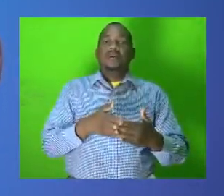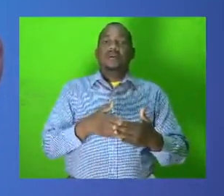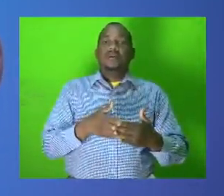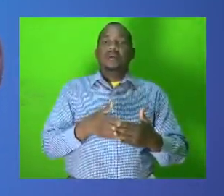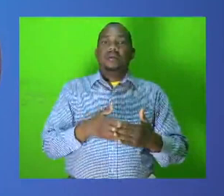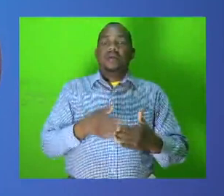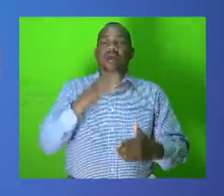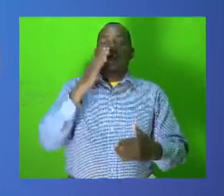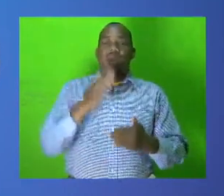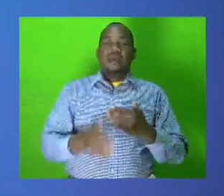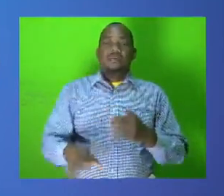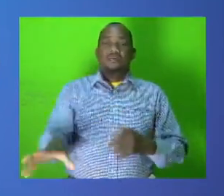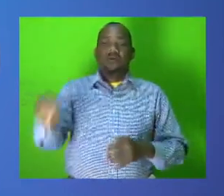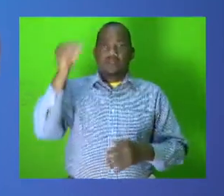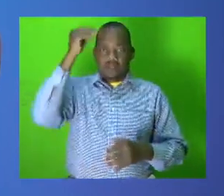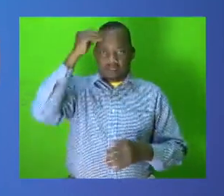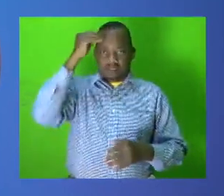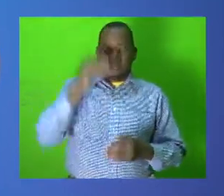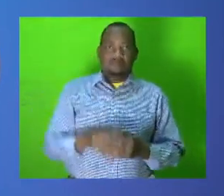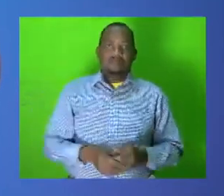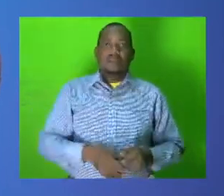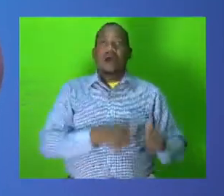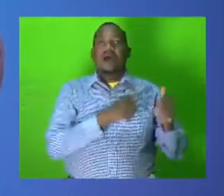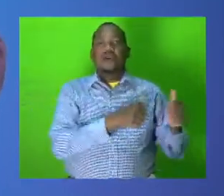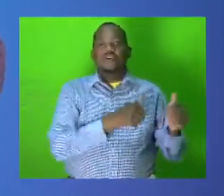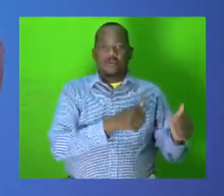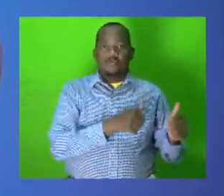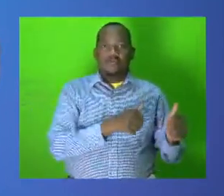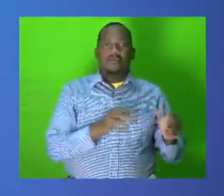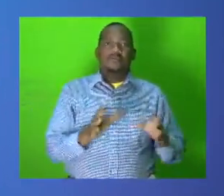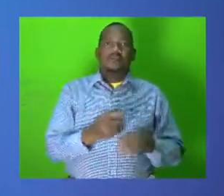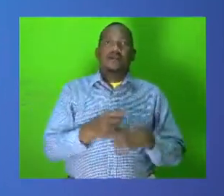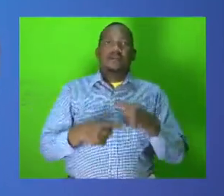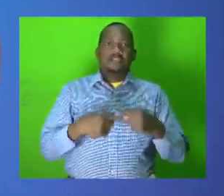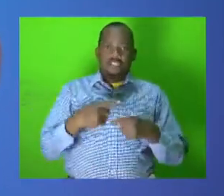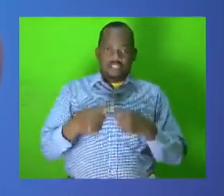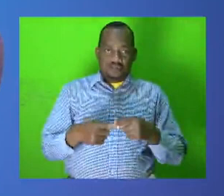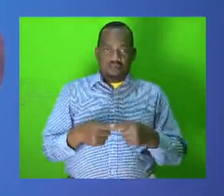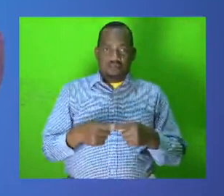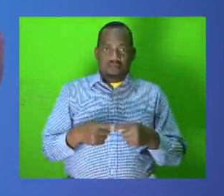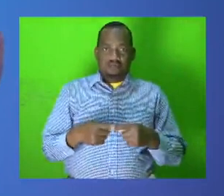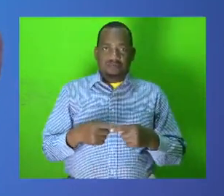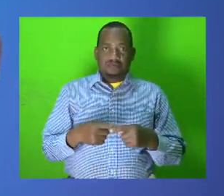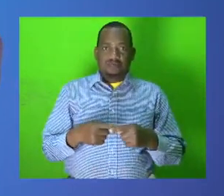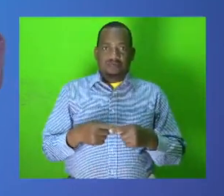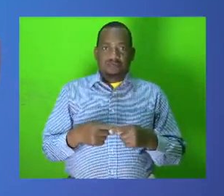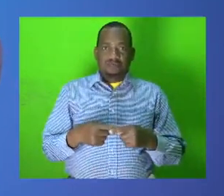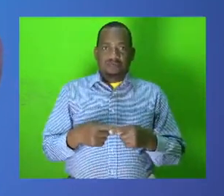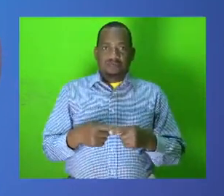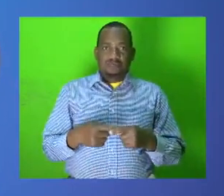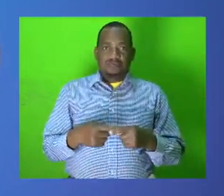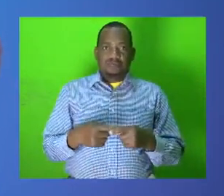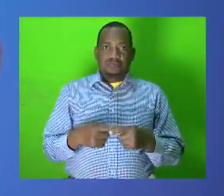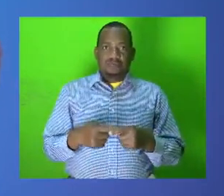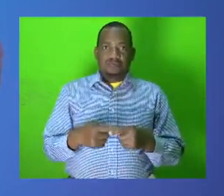of our lessons. I hope you will continue to be with me, geography